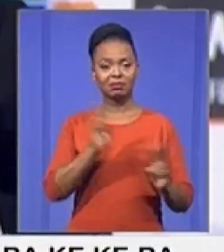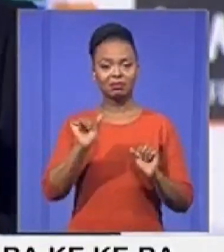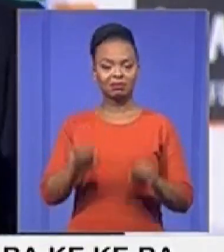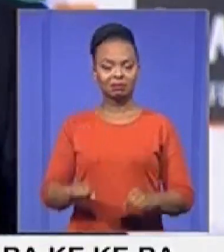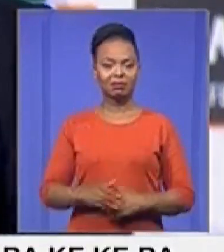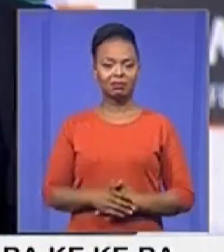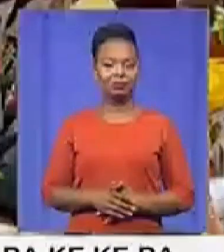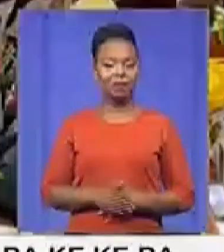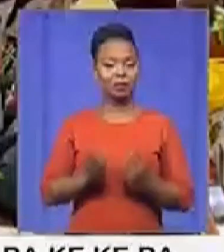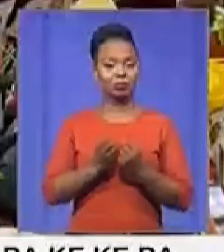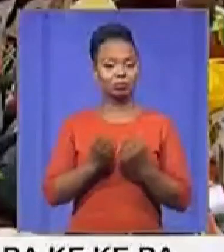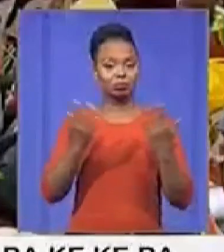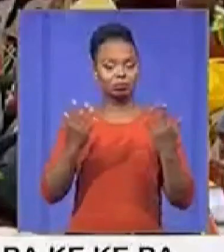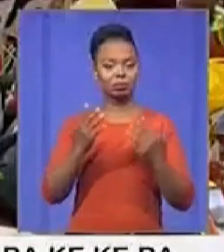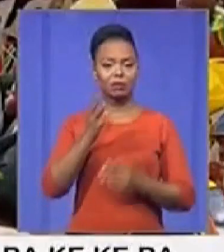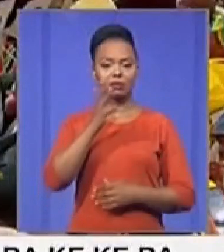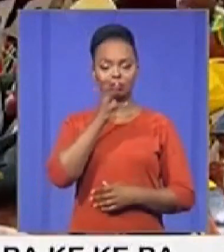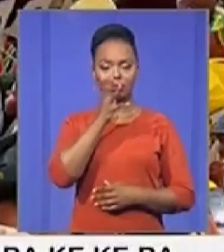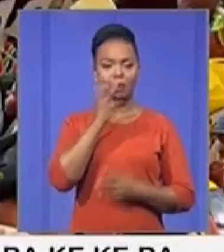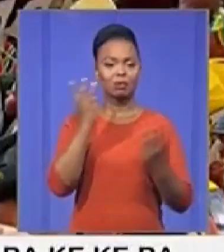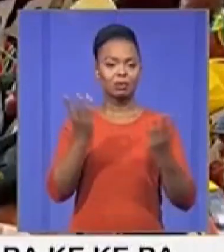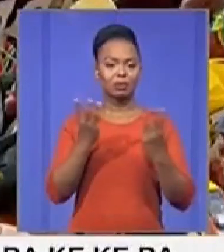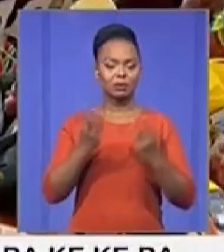Batho ba bantsi